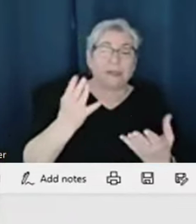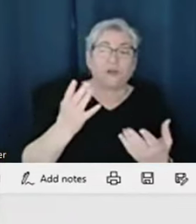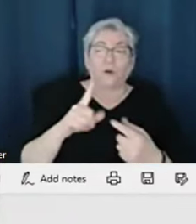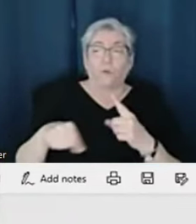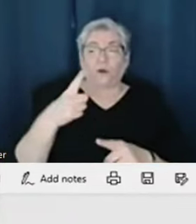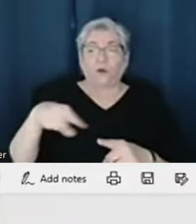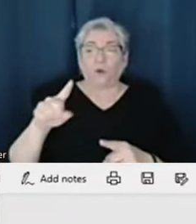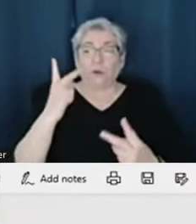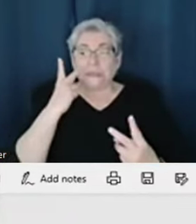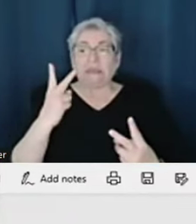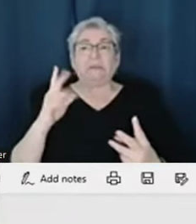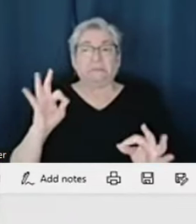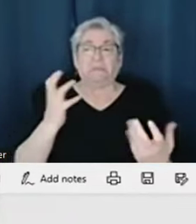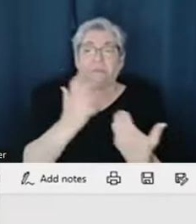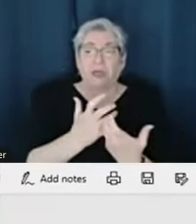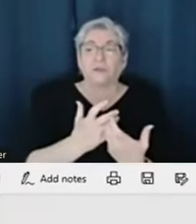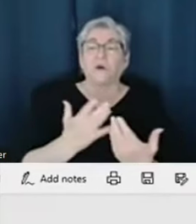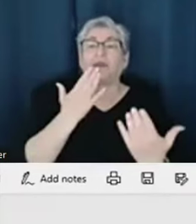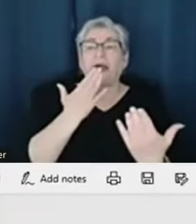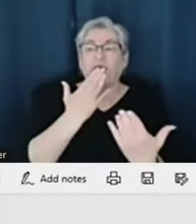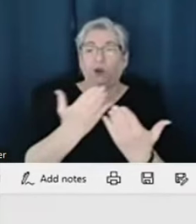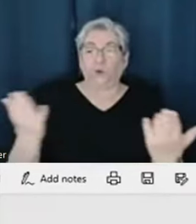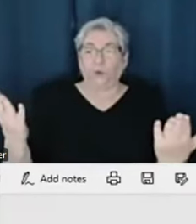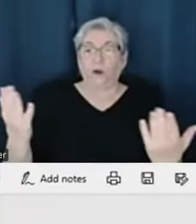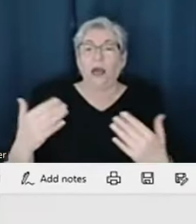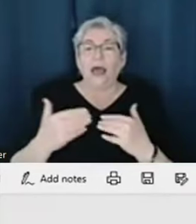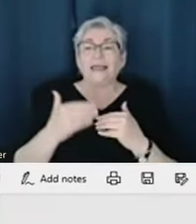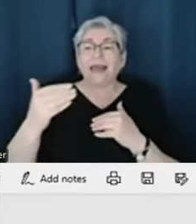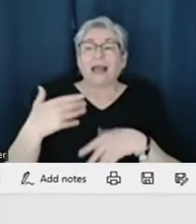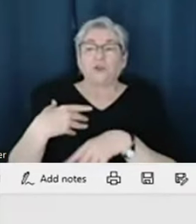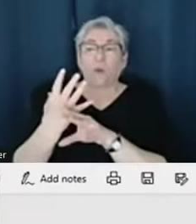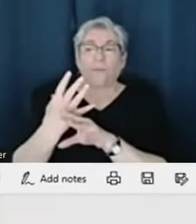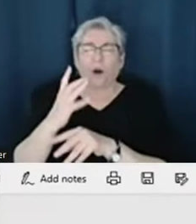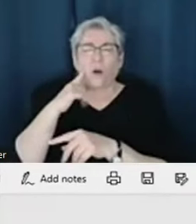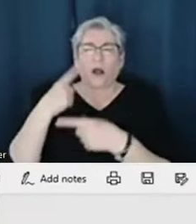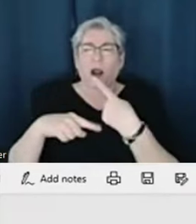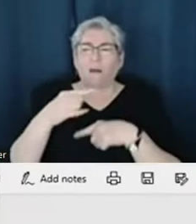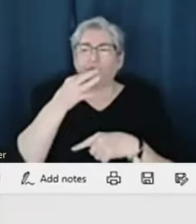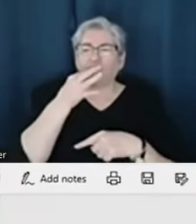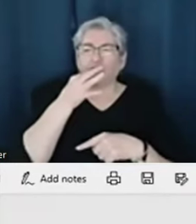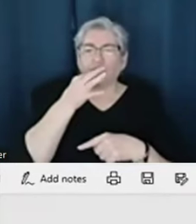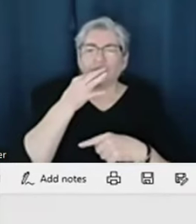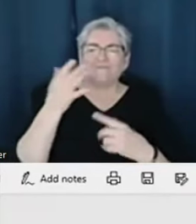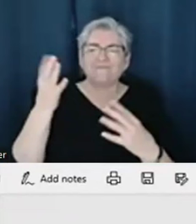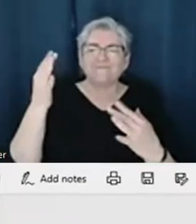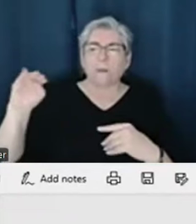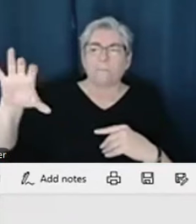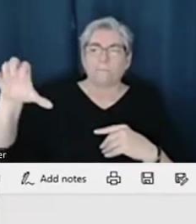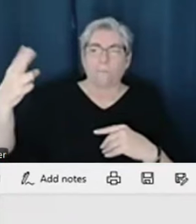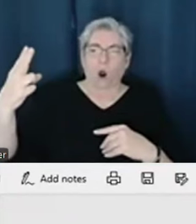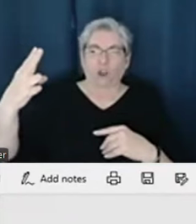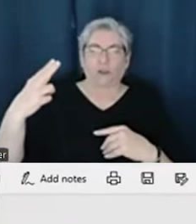thank you all. Our next webinar will be coming up in March, and you will be getting